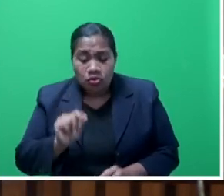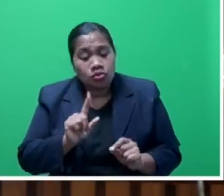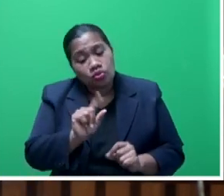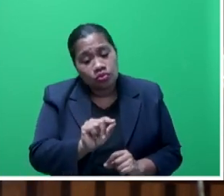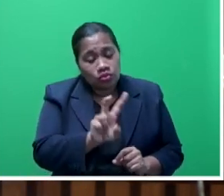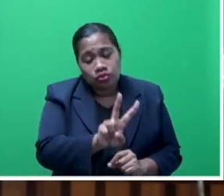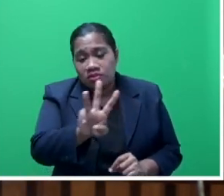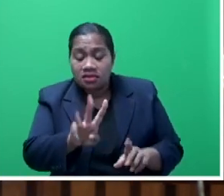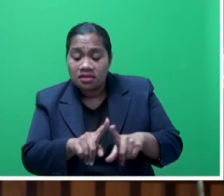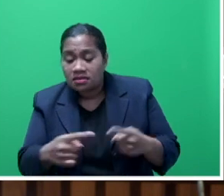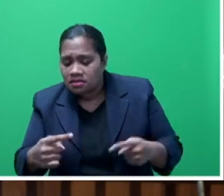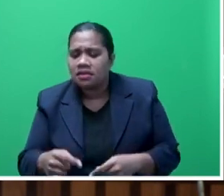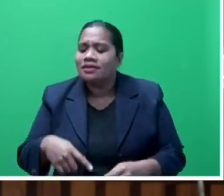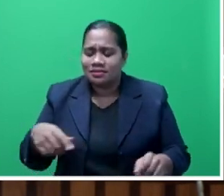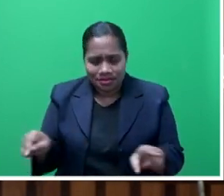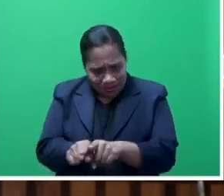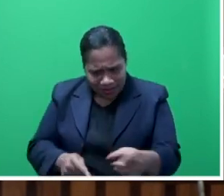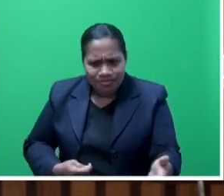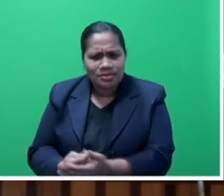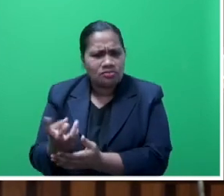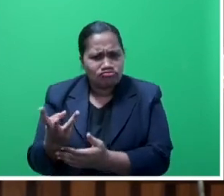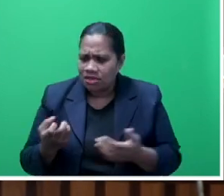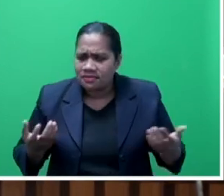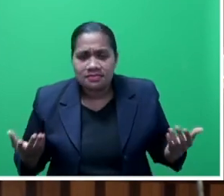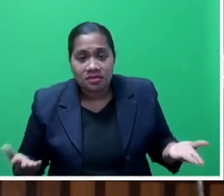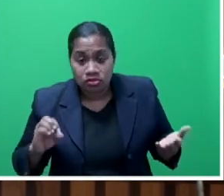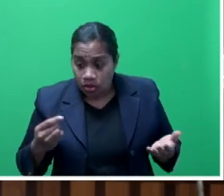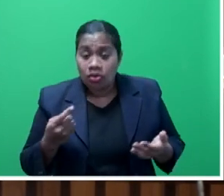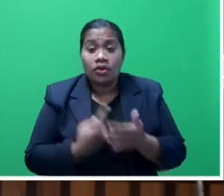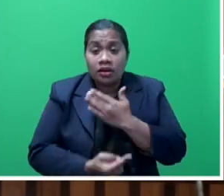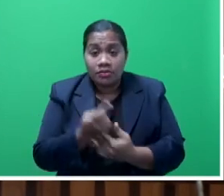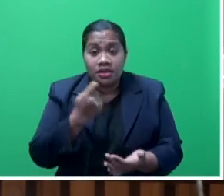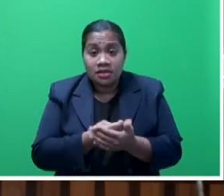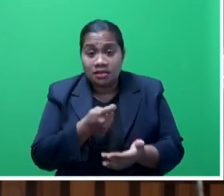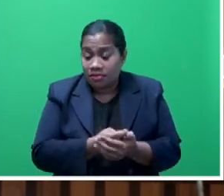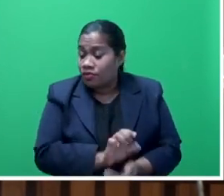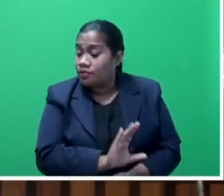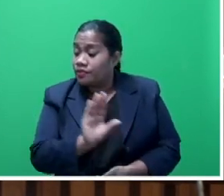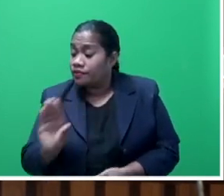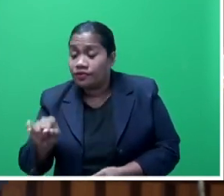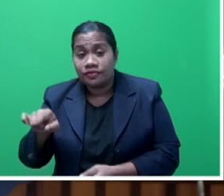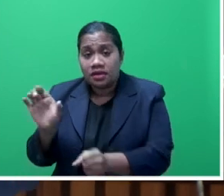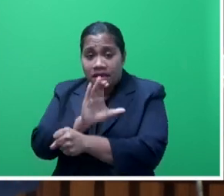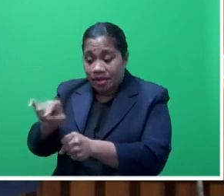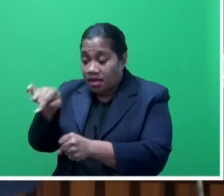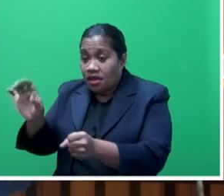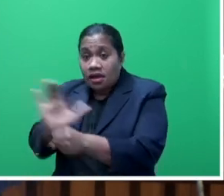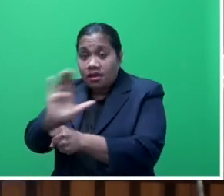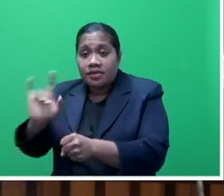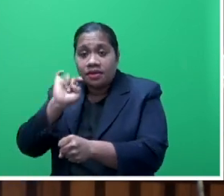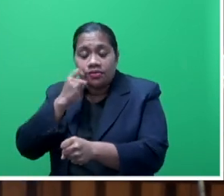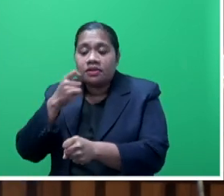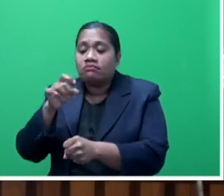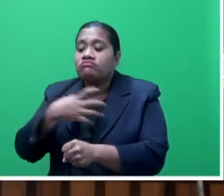if you outsource it, that money actually goes out to more companies and they actually employ more people. I gave a very simple example the other